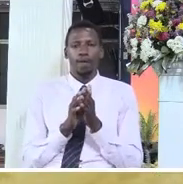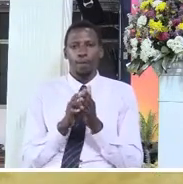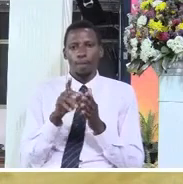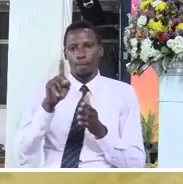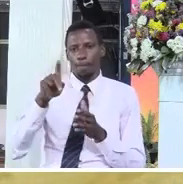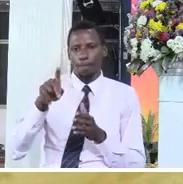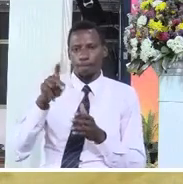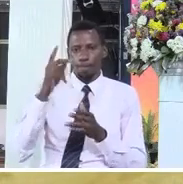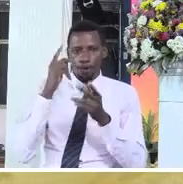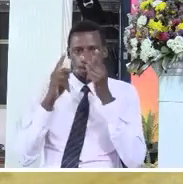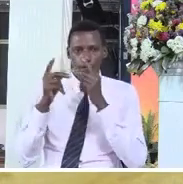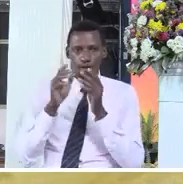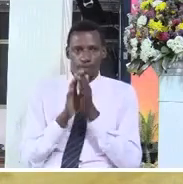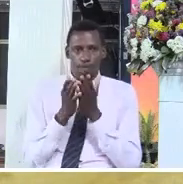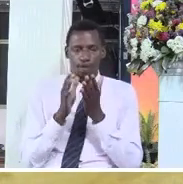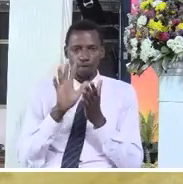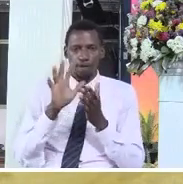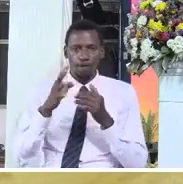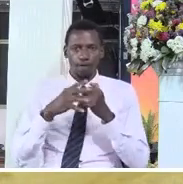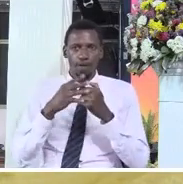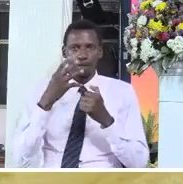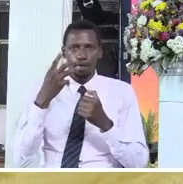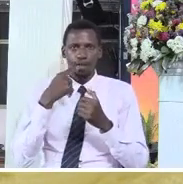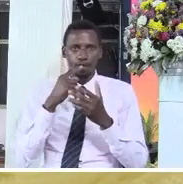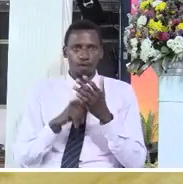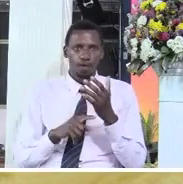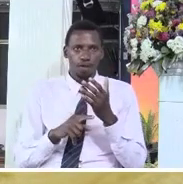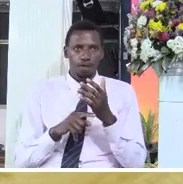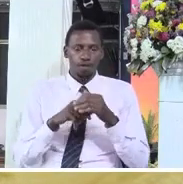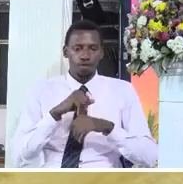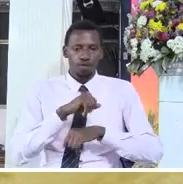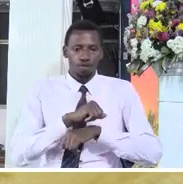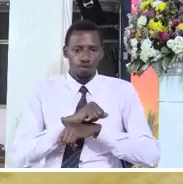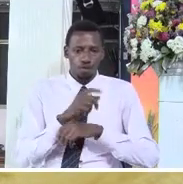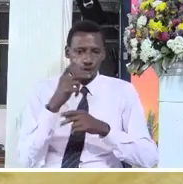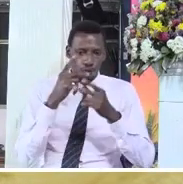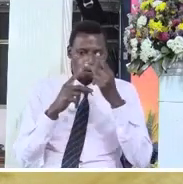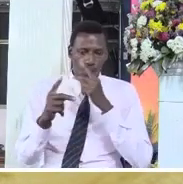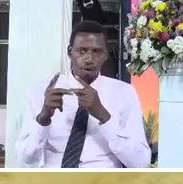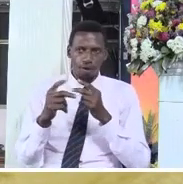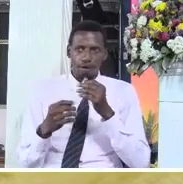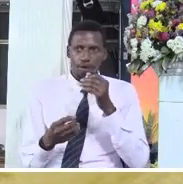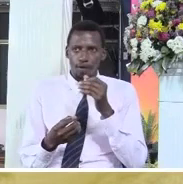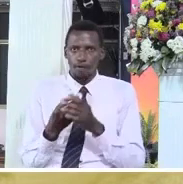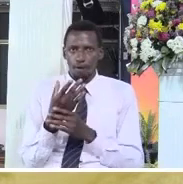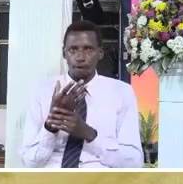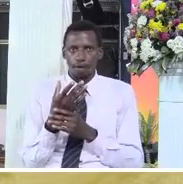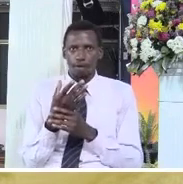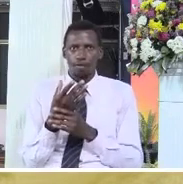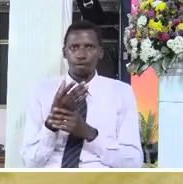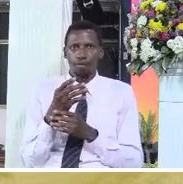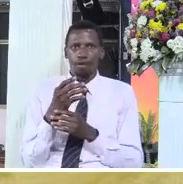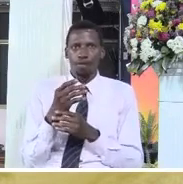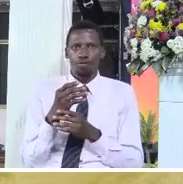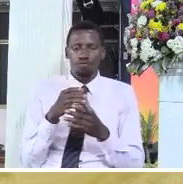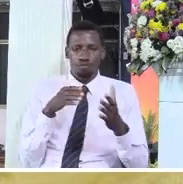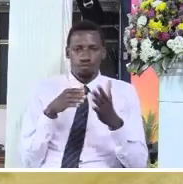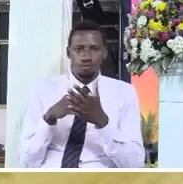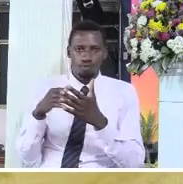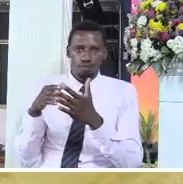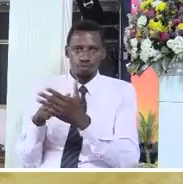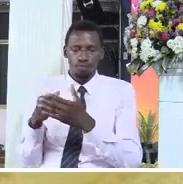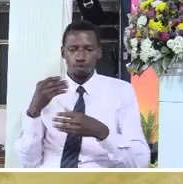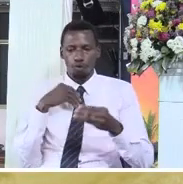593, that says that the school of prophets were founded by Samuel to serve as a barrier against the widespread corruption, which is in the